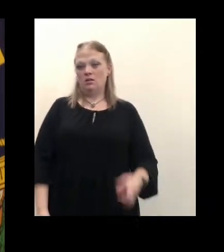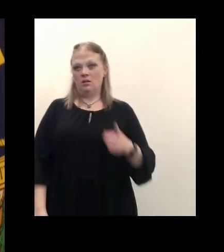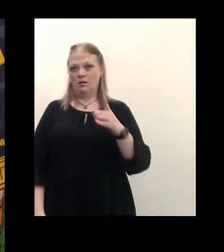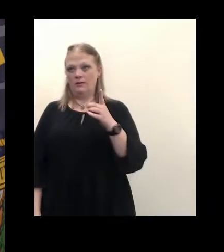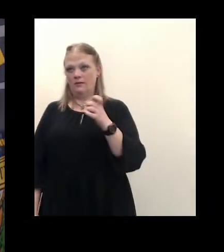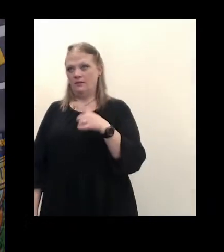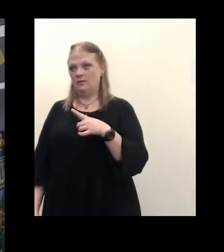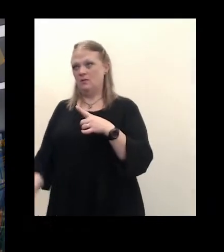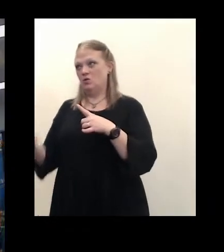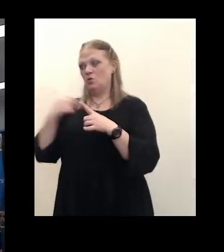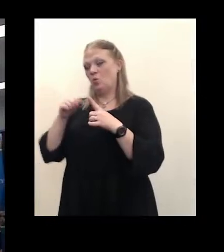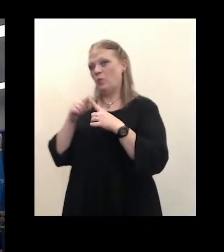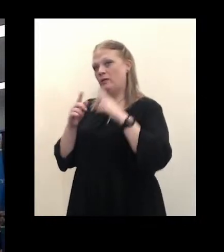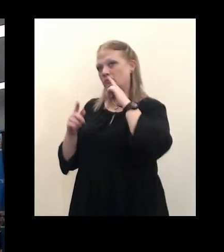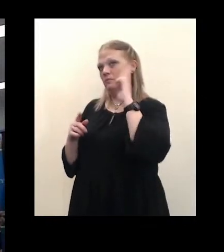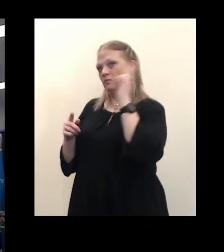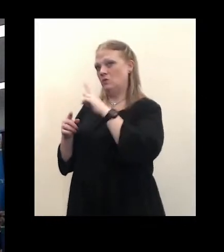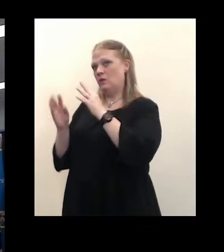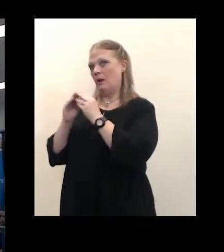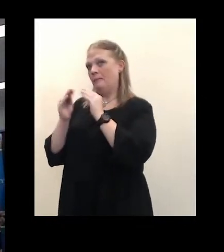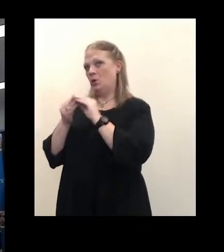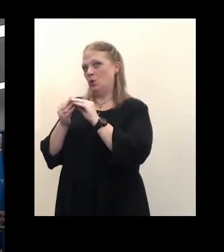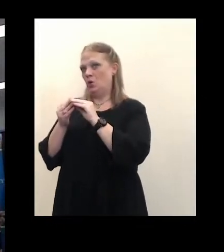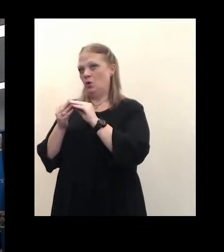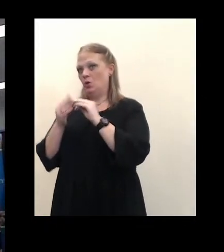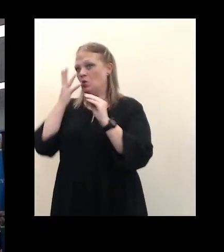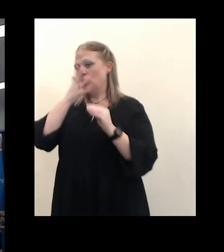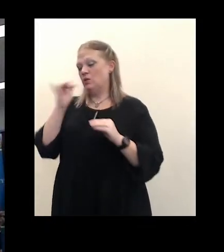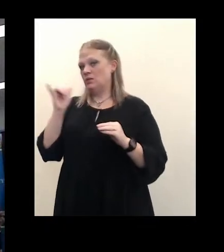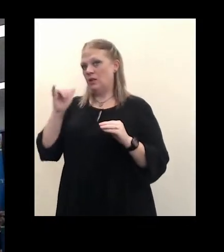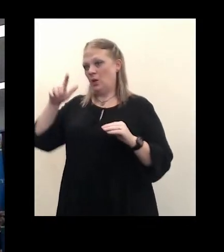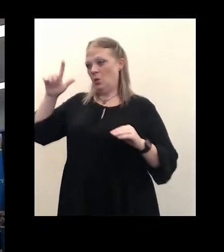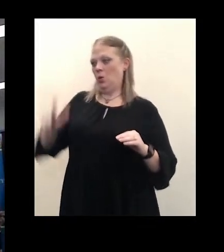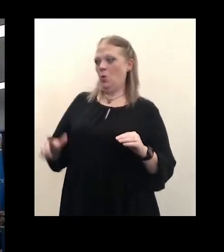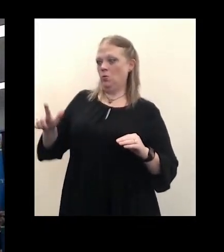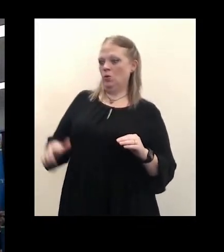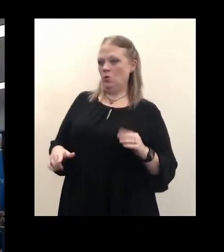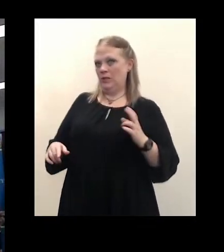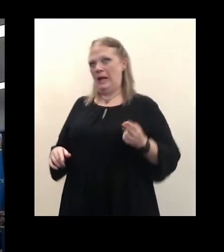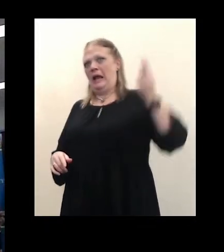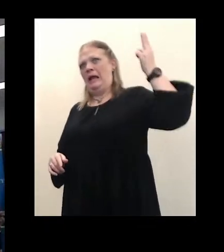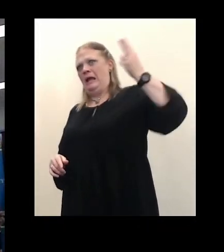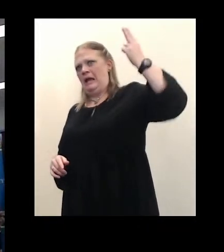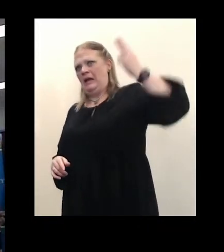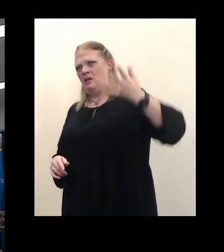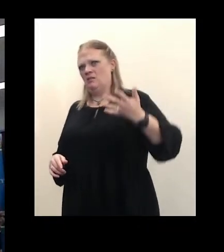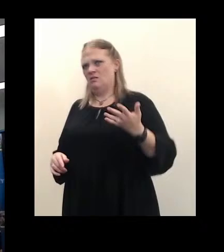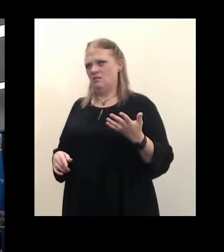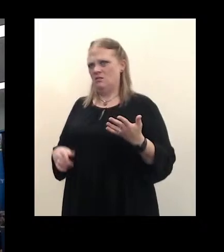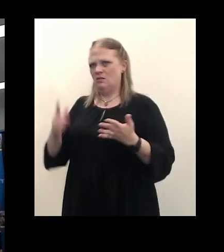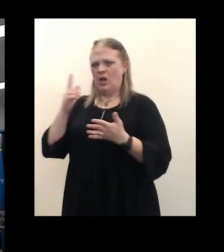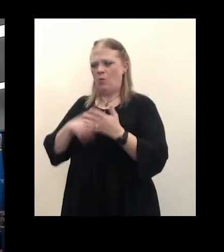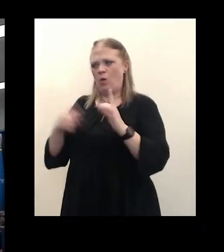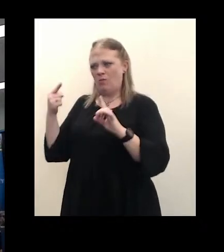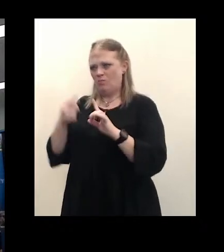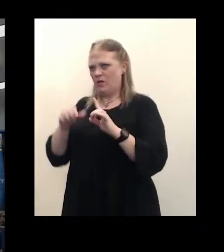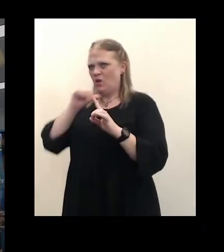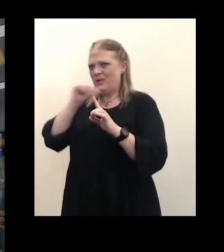When we look at the numbers, we saw some what looked like pretty low lows and pretty high highs. At what point are we no longer in a